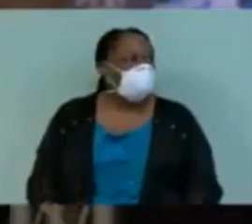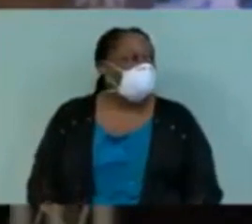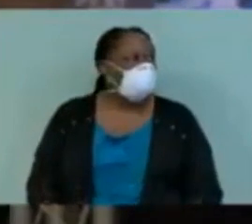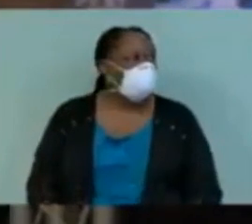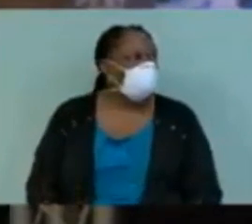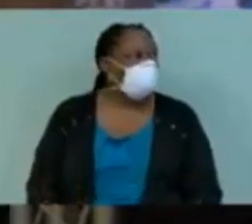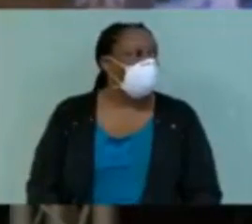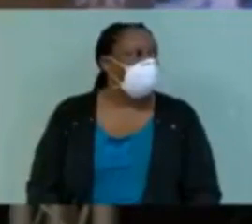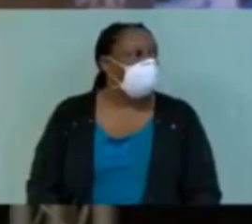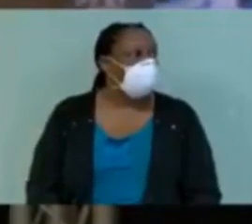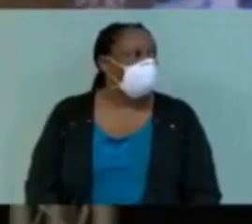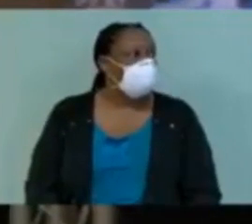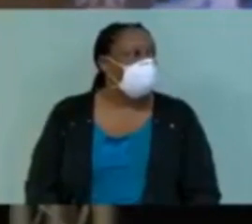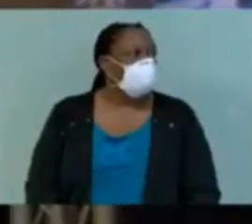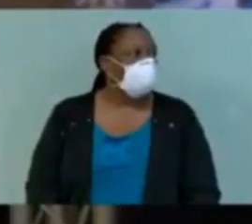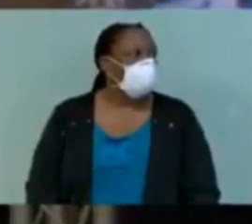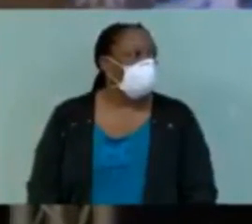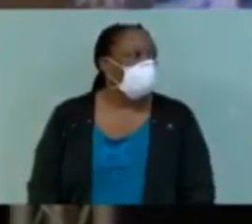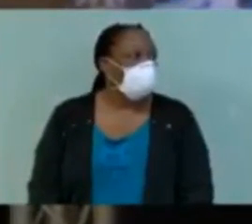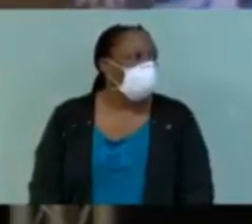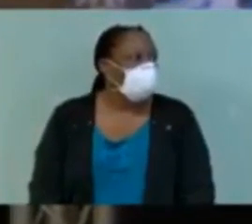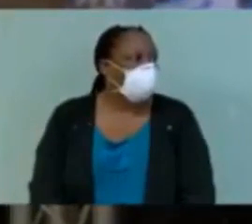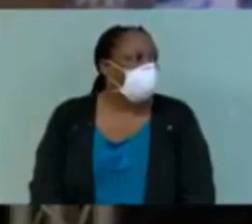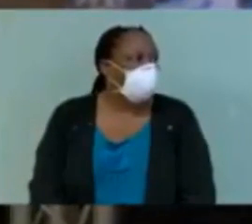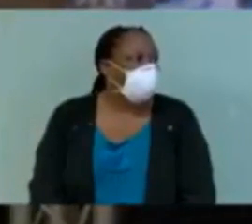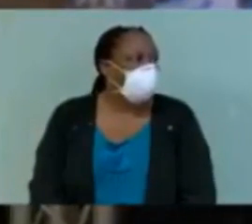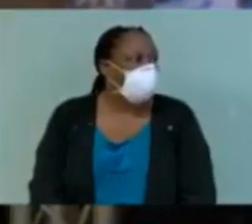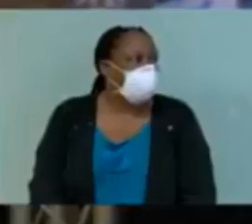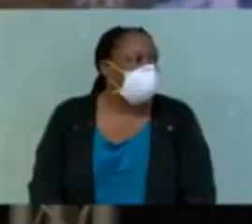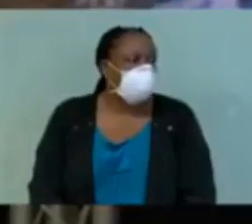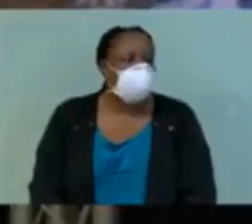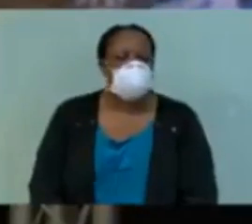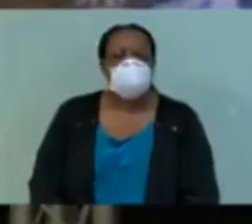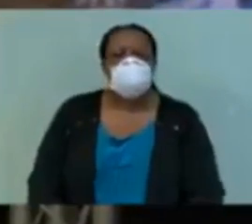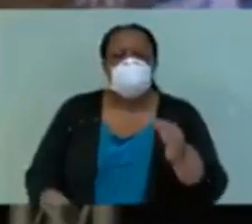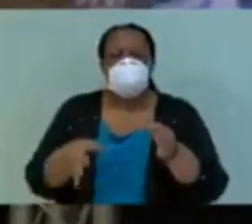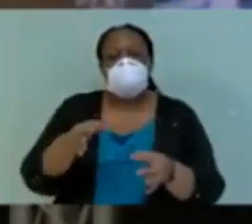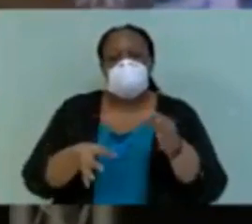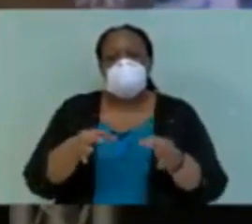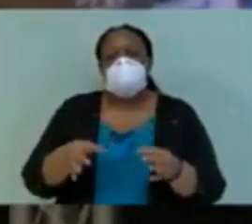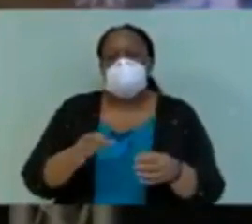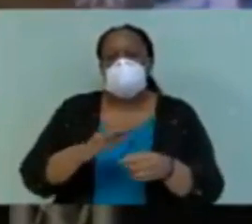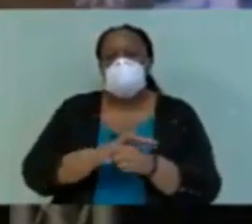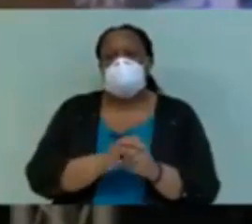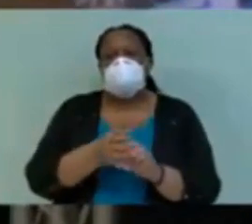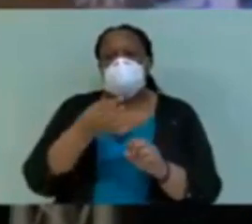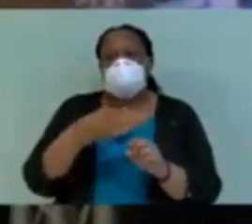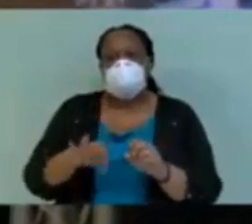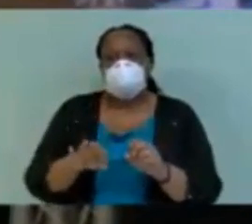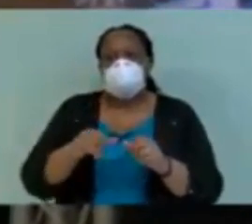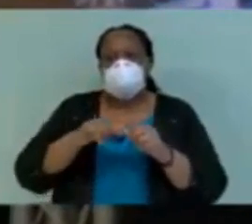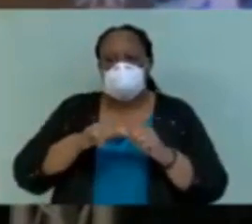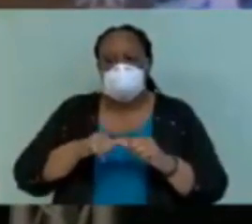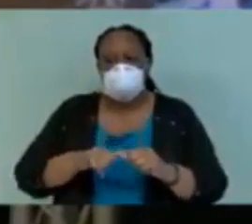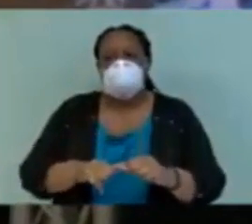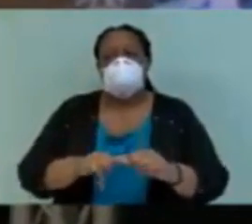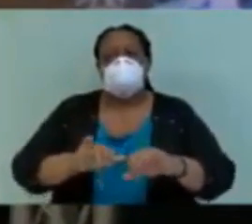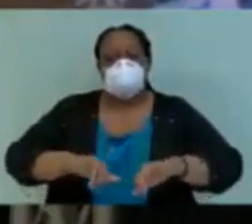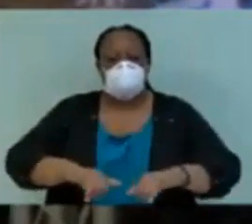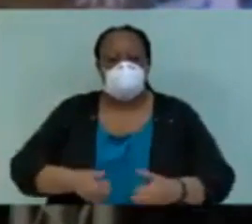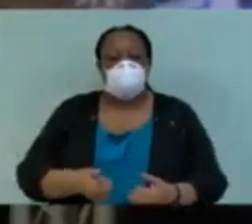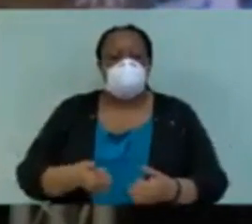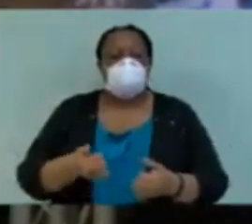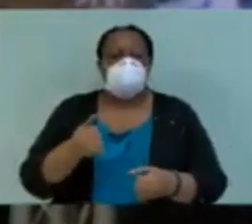Of course, the framers of the Constitution never expected something like this pandemic